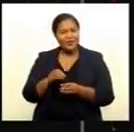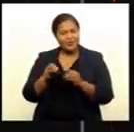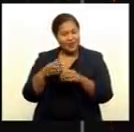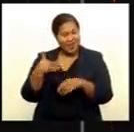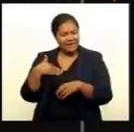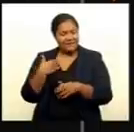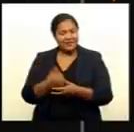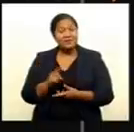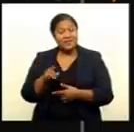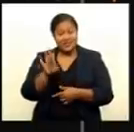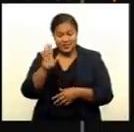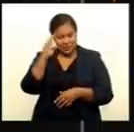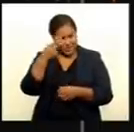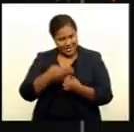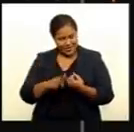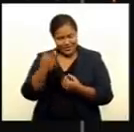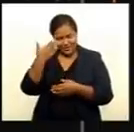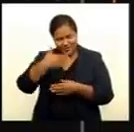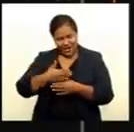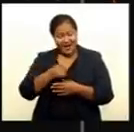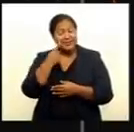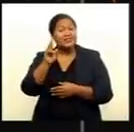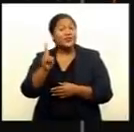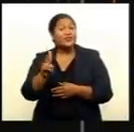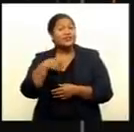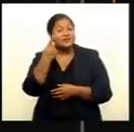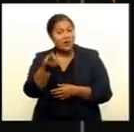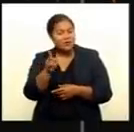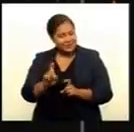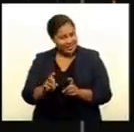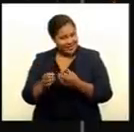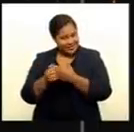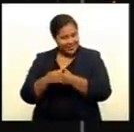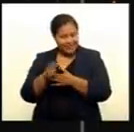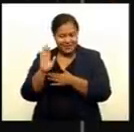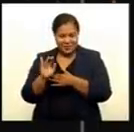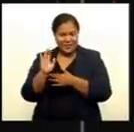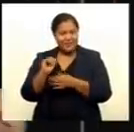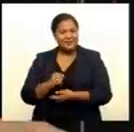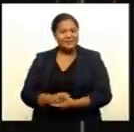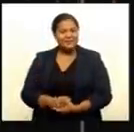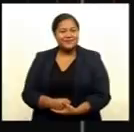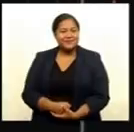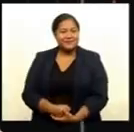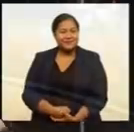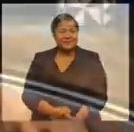That's your news for tonight. I'll see you again tomorrow. You stay safe and Modemanda.